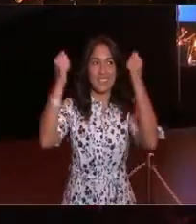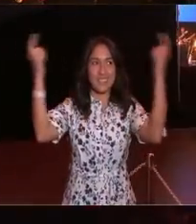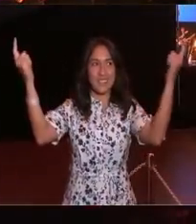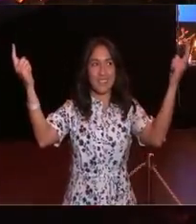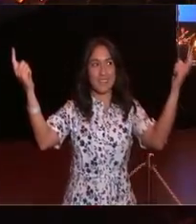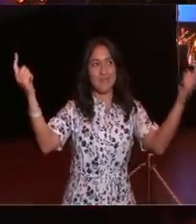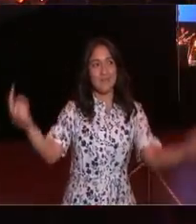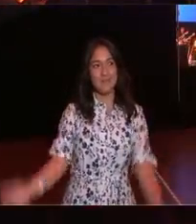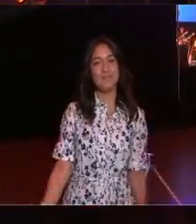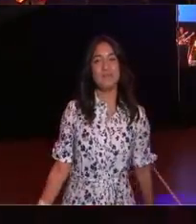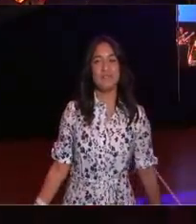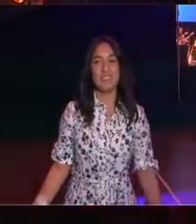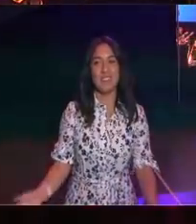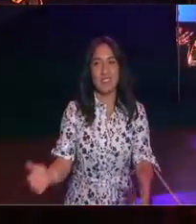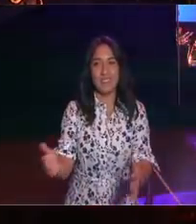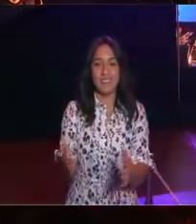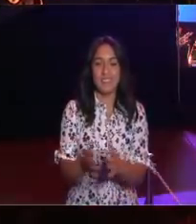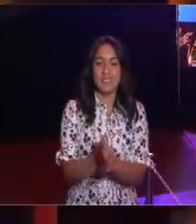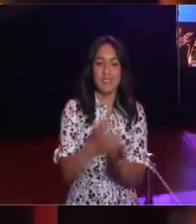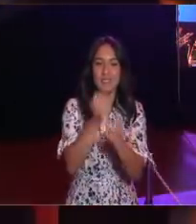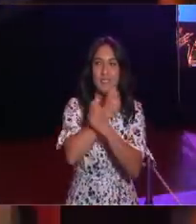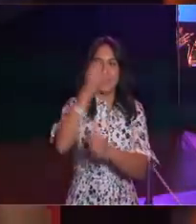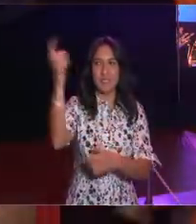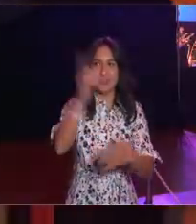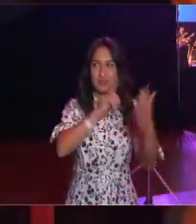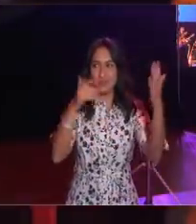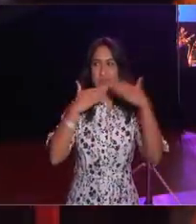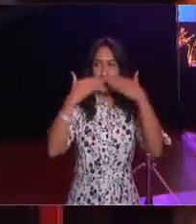Hallelujah, we love you, Lord. We thank you tonight.